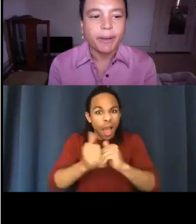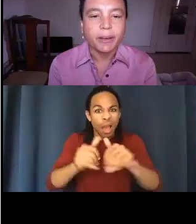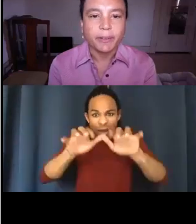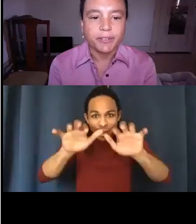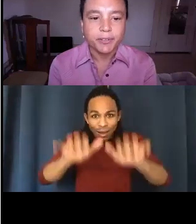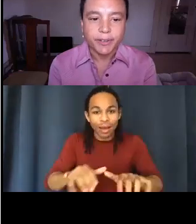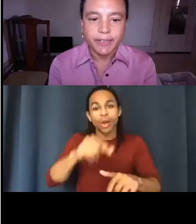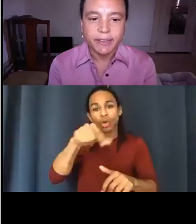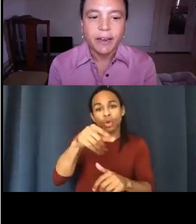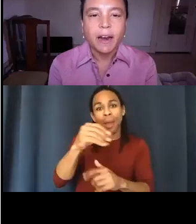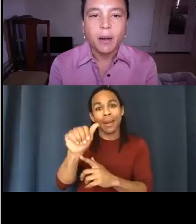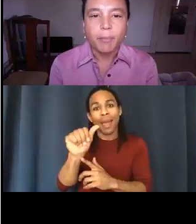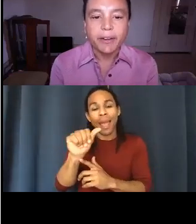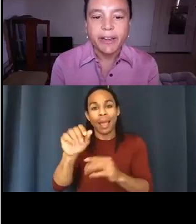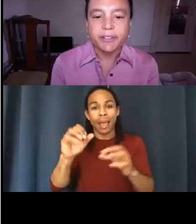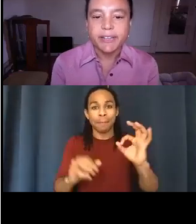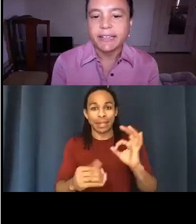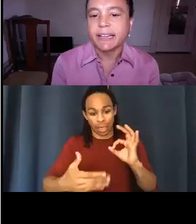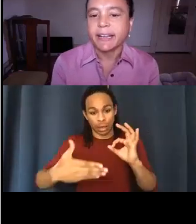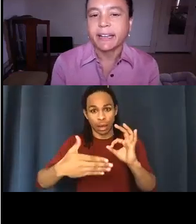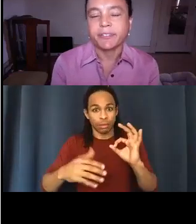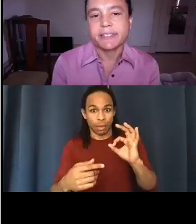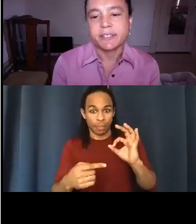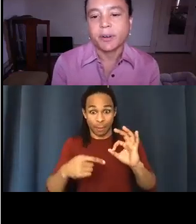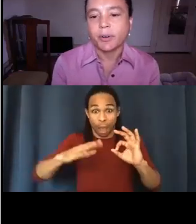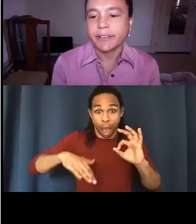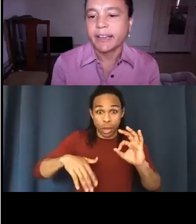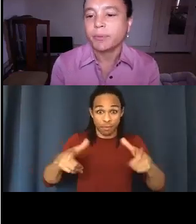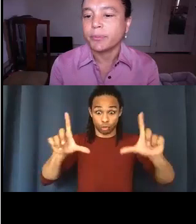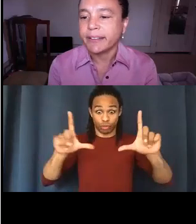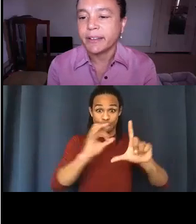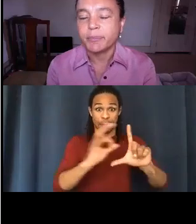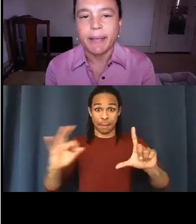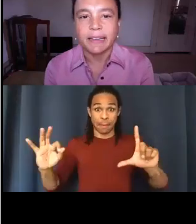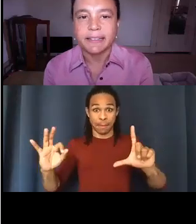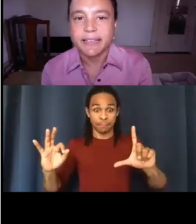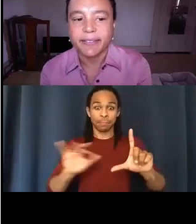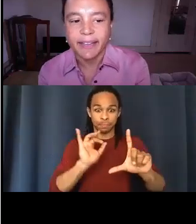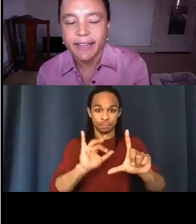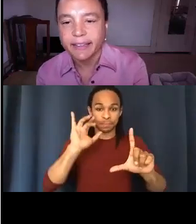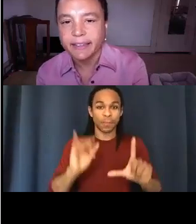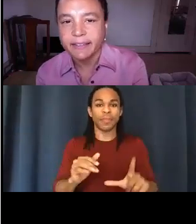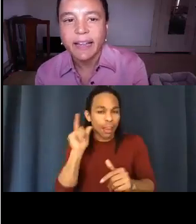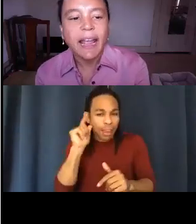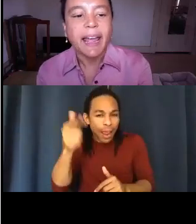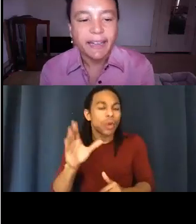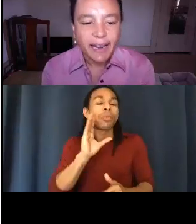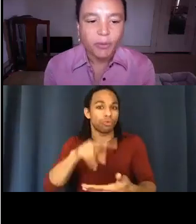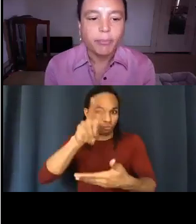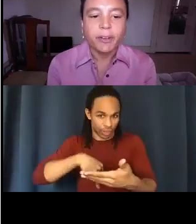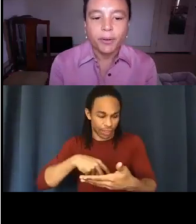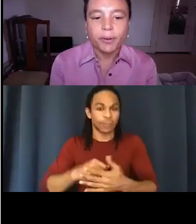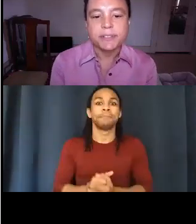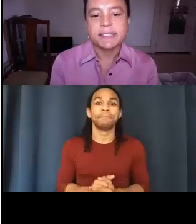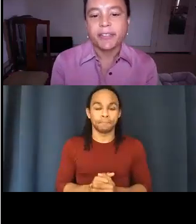at the bottom of your screen. Our moderators, Kelly Knight and Francisco Ortega, will read them to panelists at the end. And now